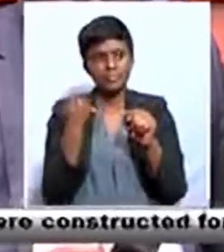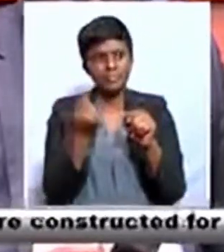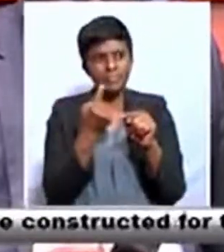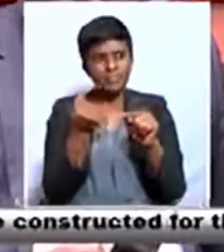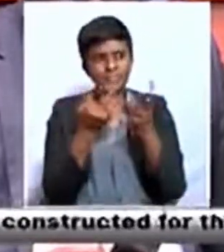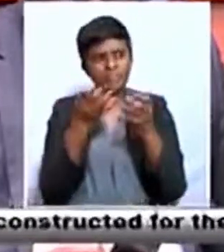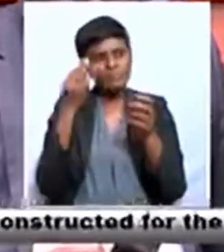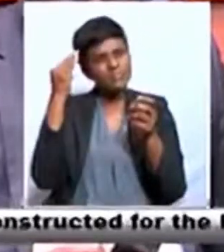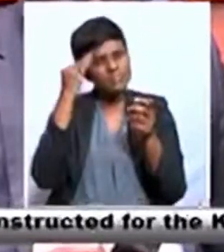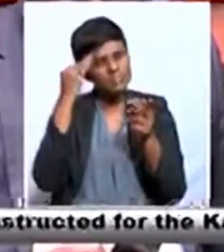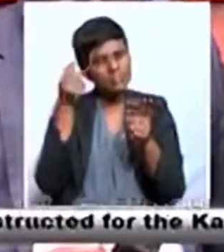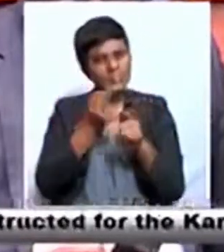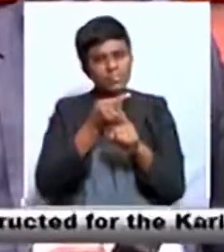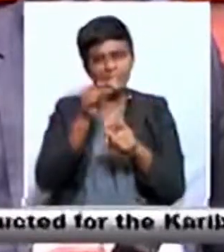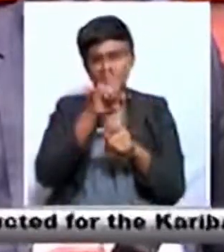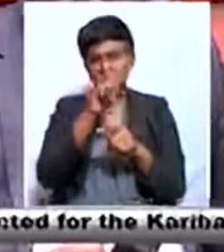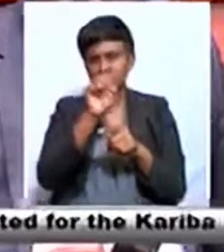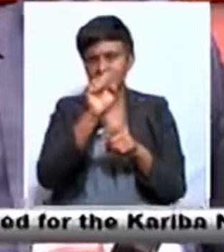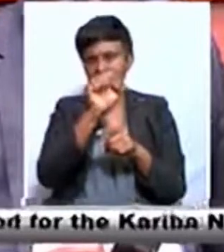from ZESCO